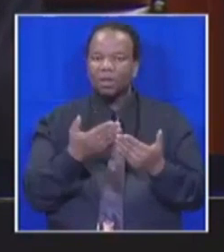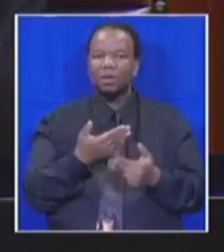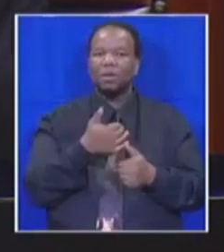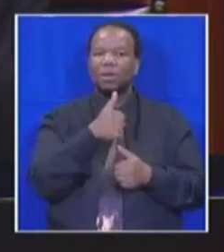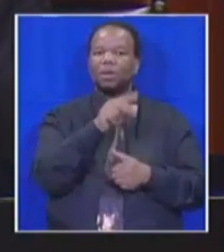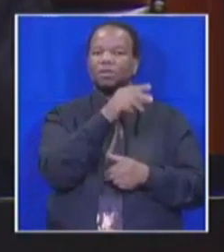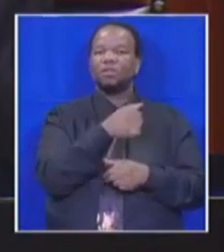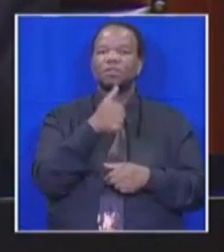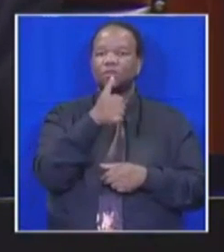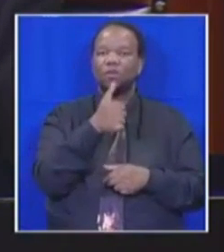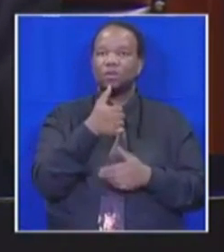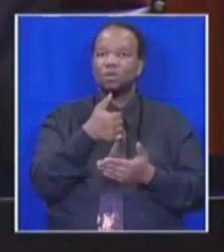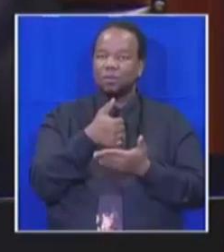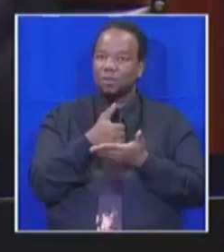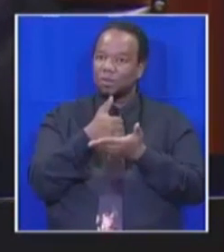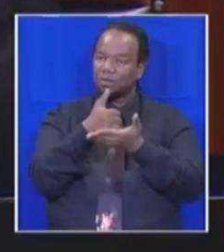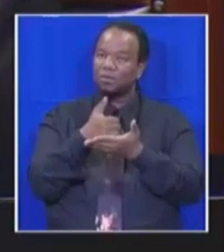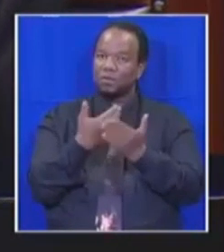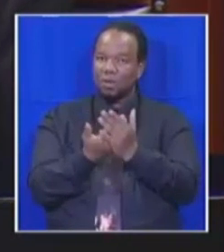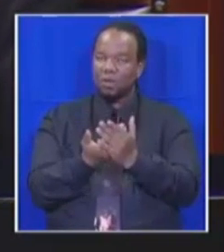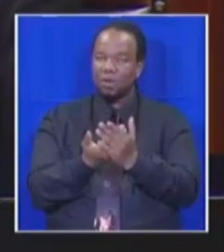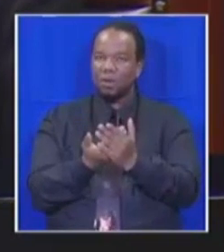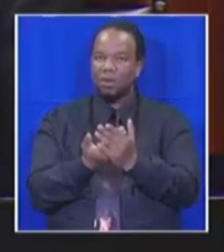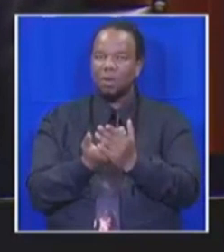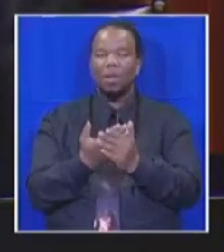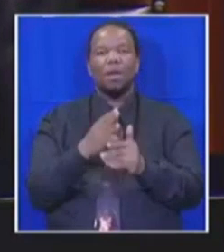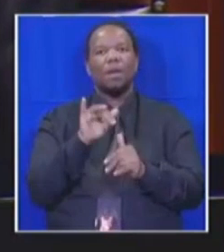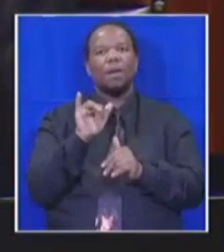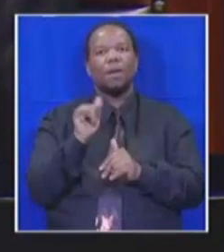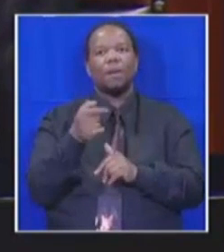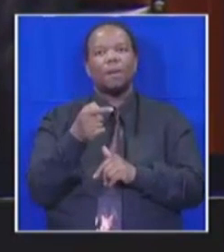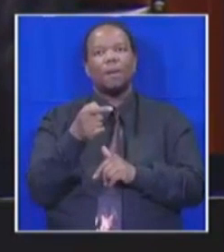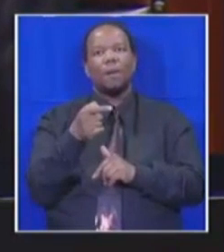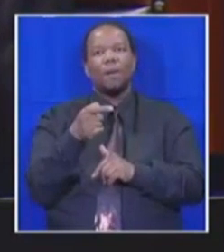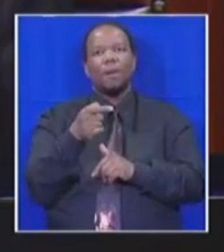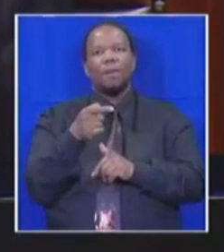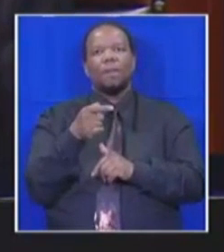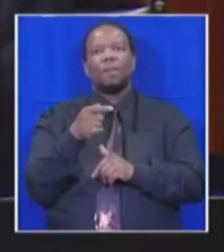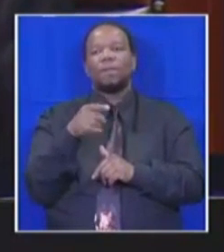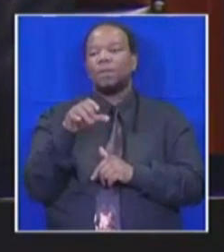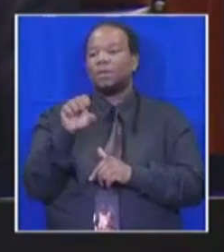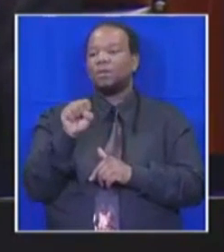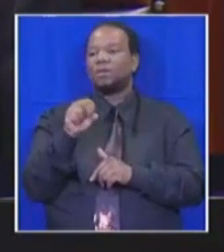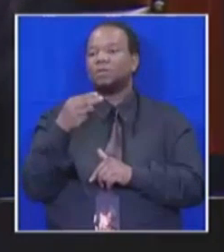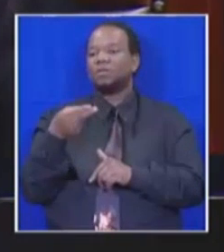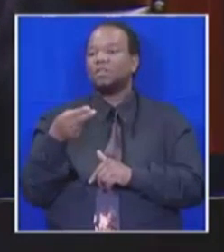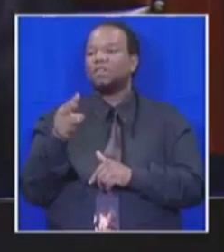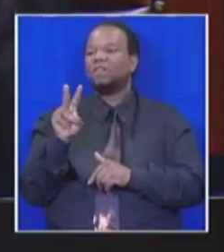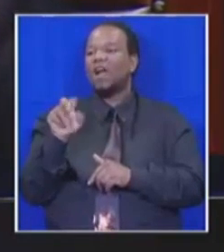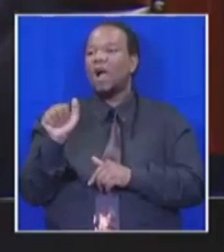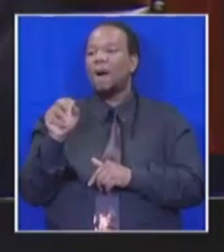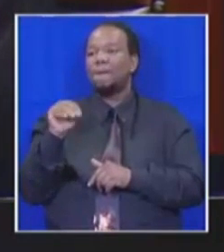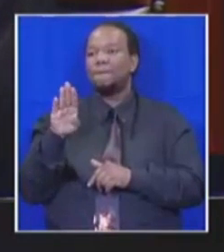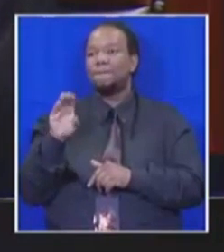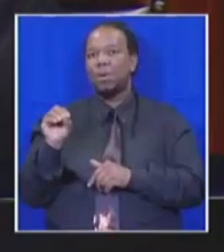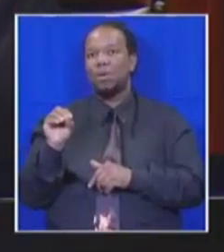That if the EF Honorable member. Yeah. I think Honorable Shivambu's hand was first. I'll I come wanted you. to assist